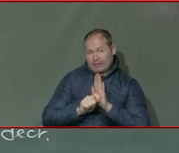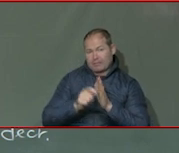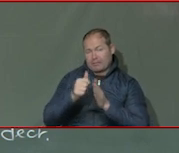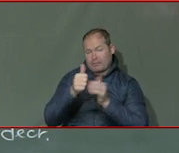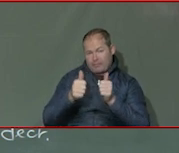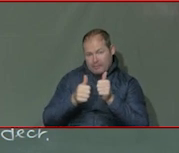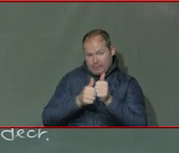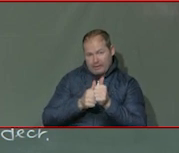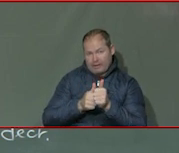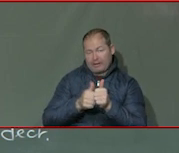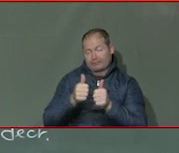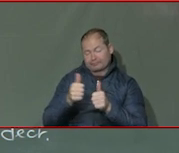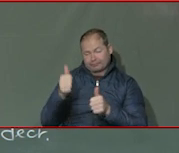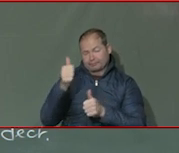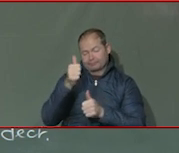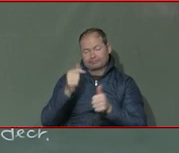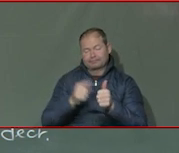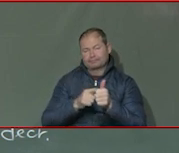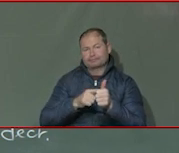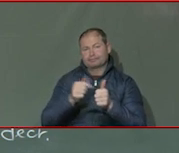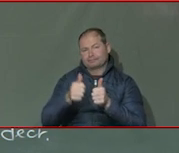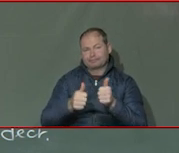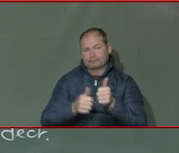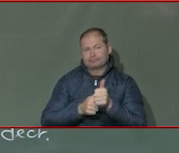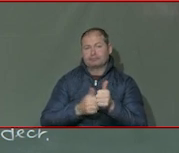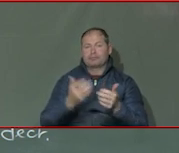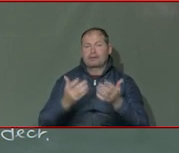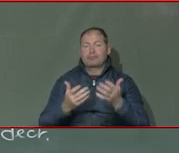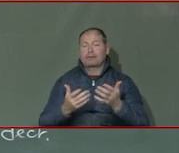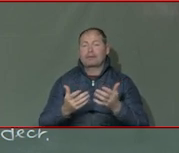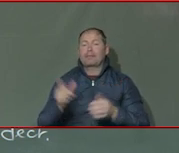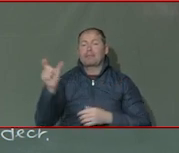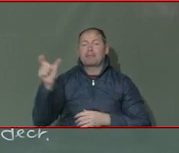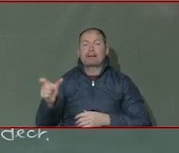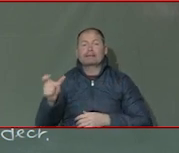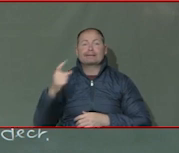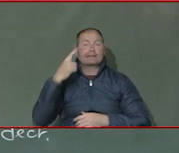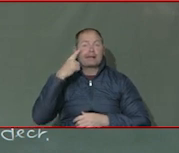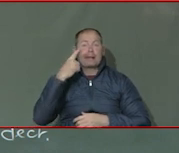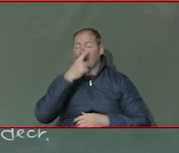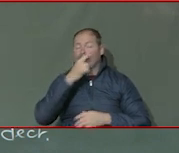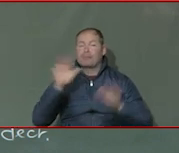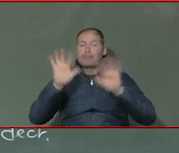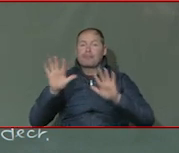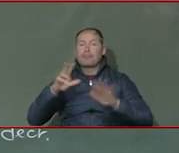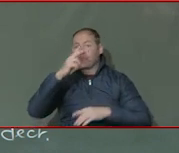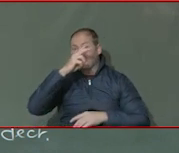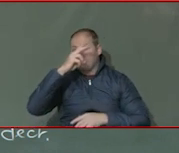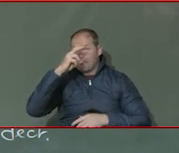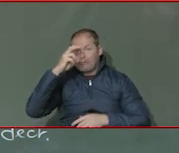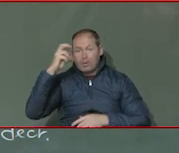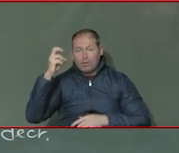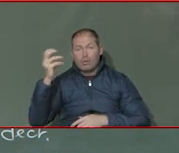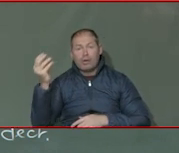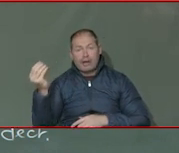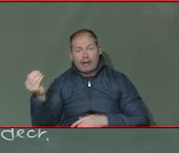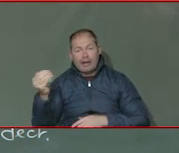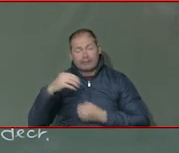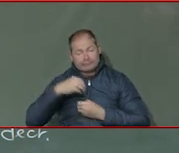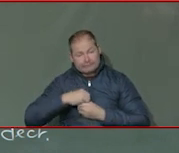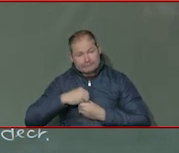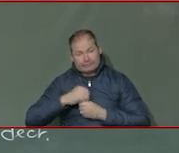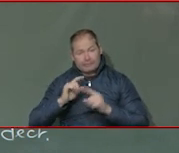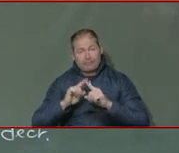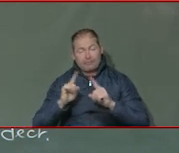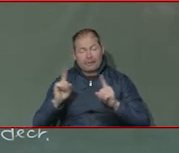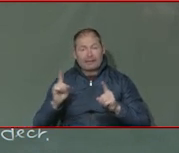person can carry the small b for blue eyes in her genes. But if she has the capital B for brown